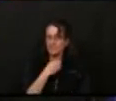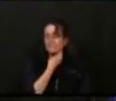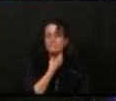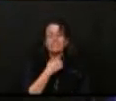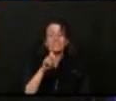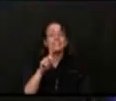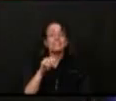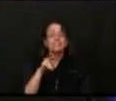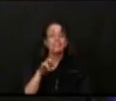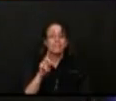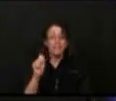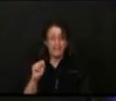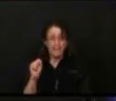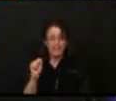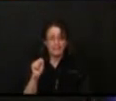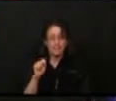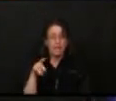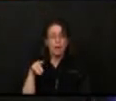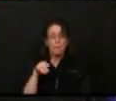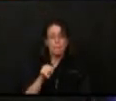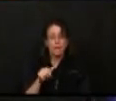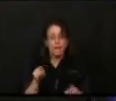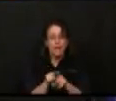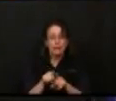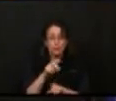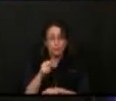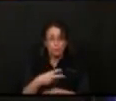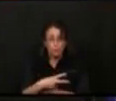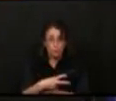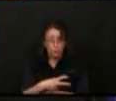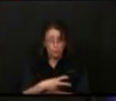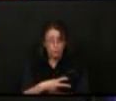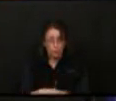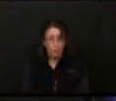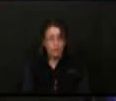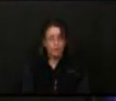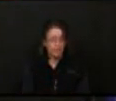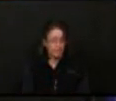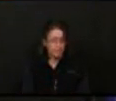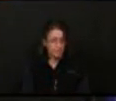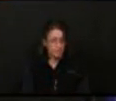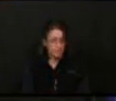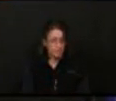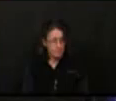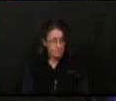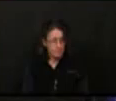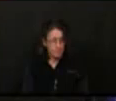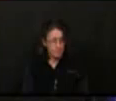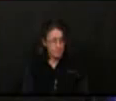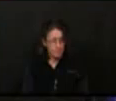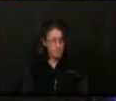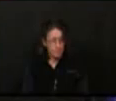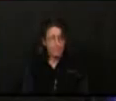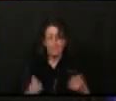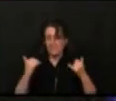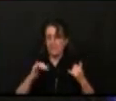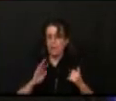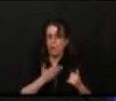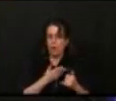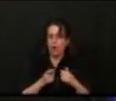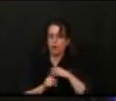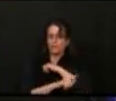the pay as you throw, right now our garbage fund costs about almost 6.5% of